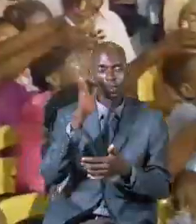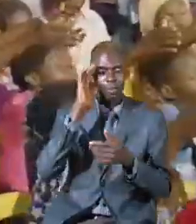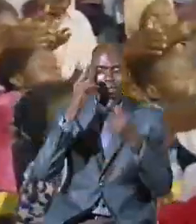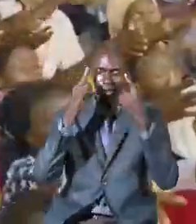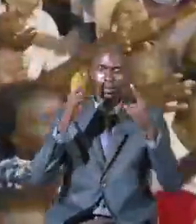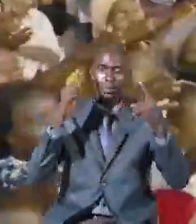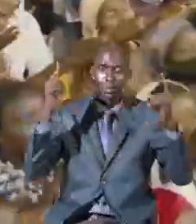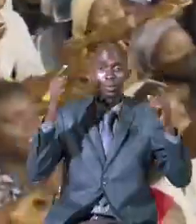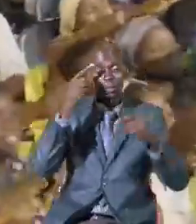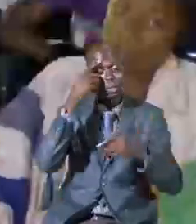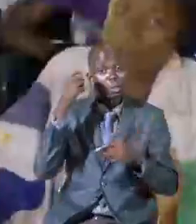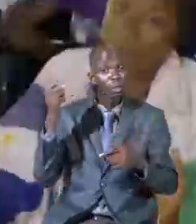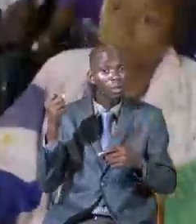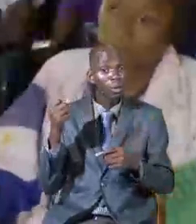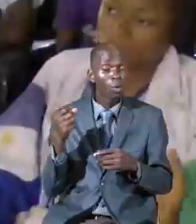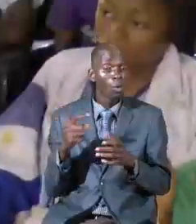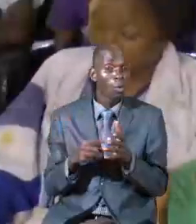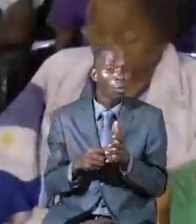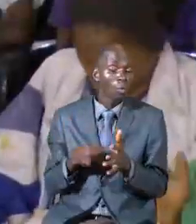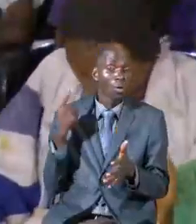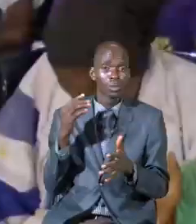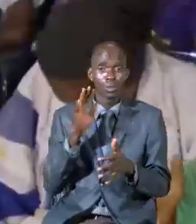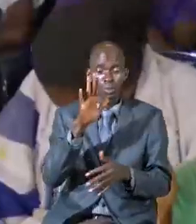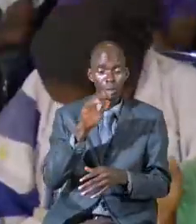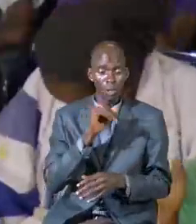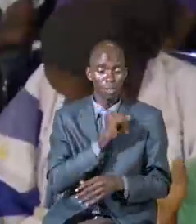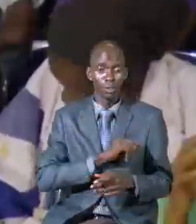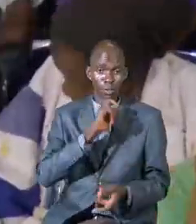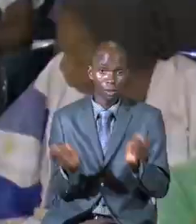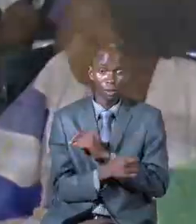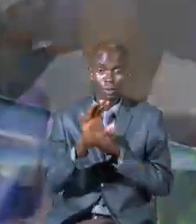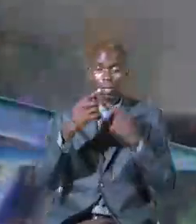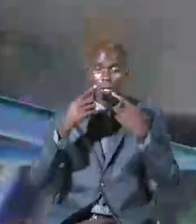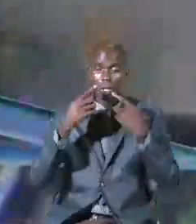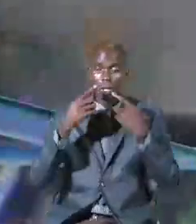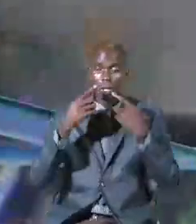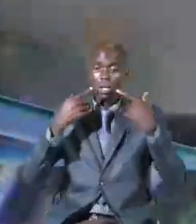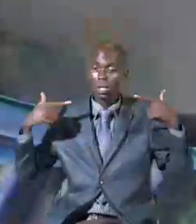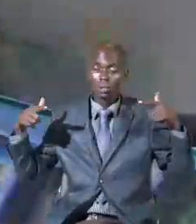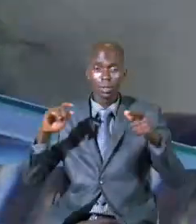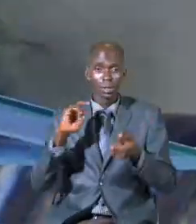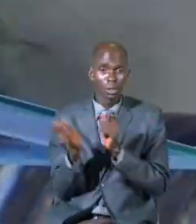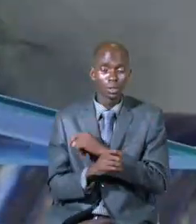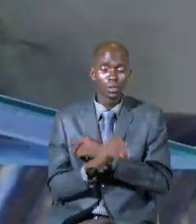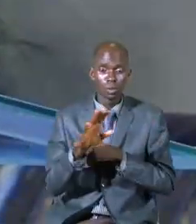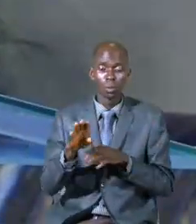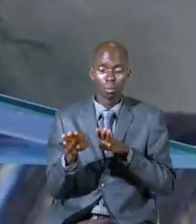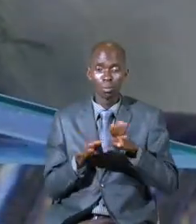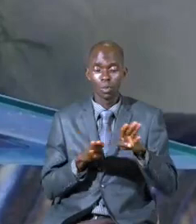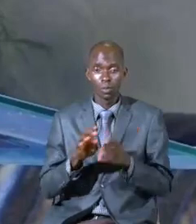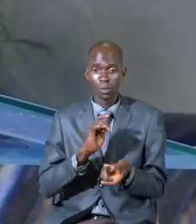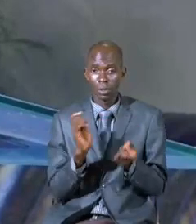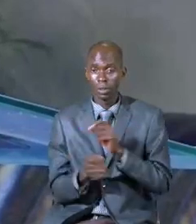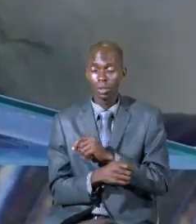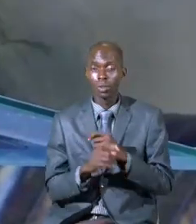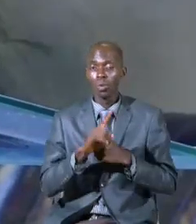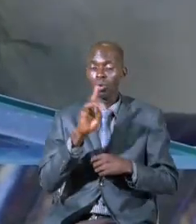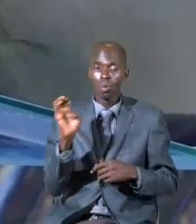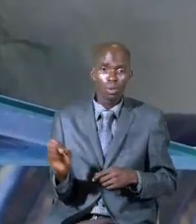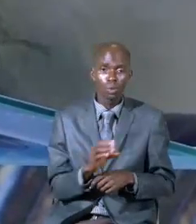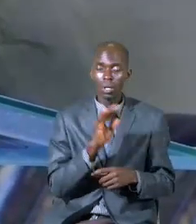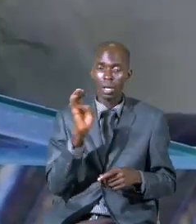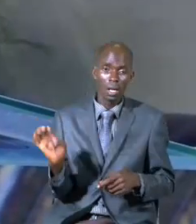Because, you know, once that attitude changes, that language changes, that disposition changes, whithersoever